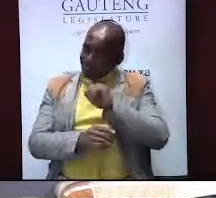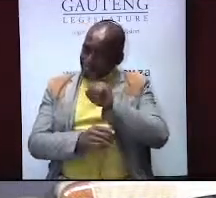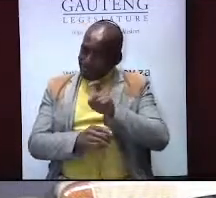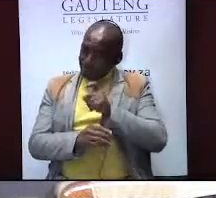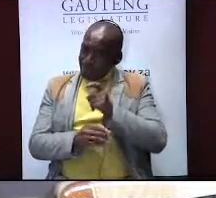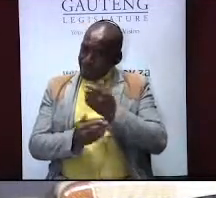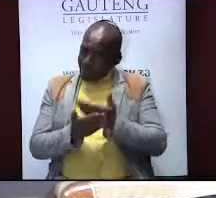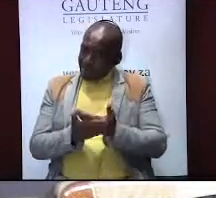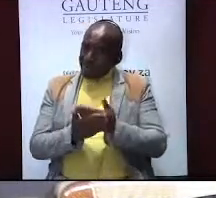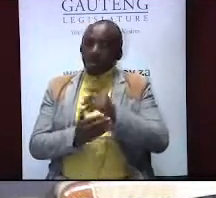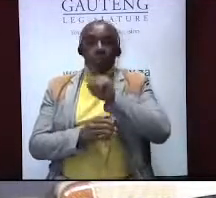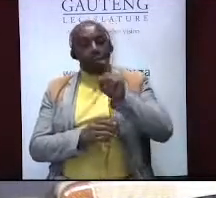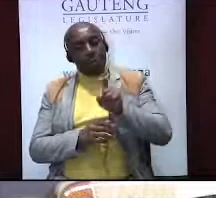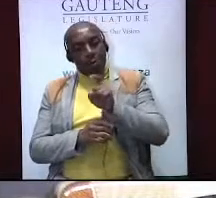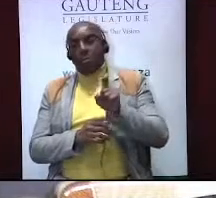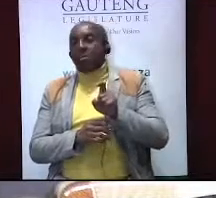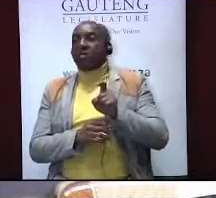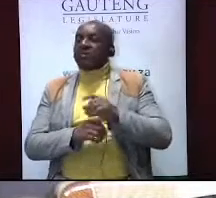raised.